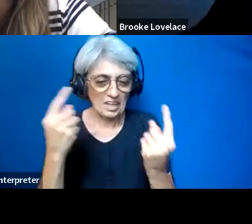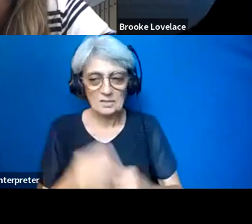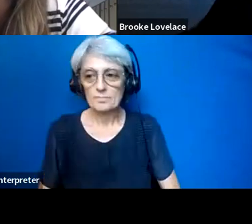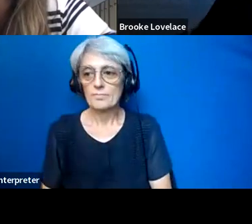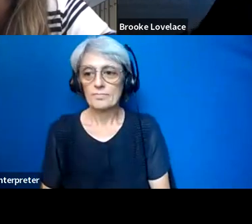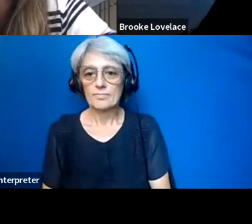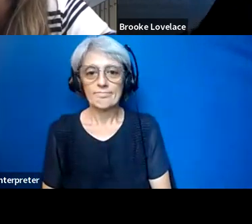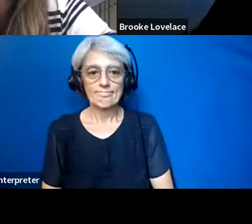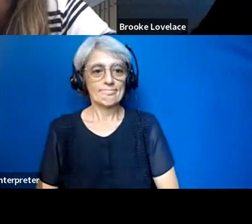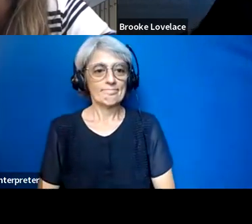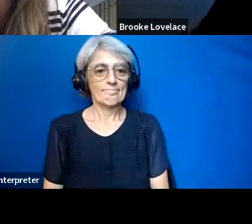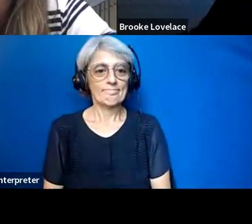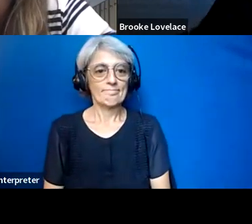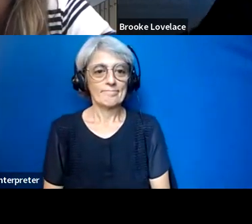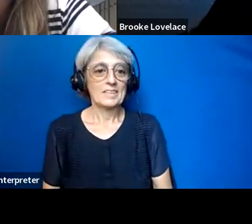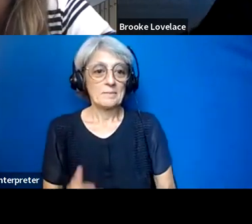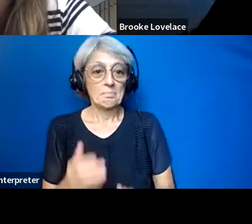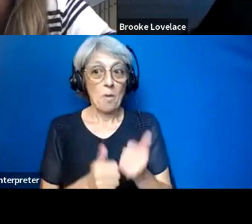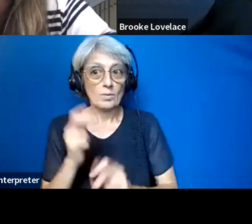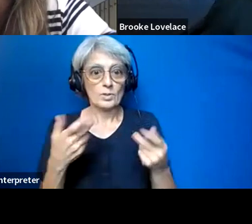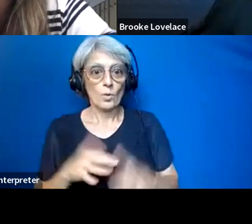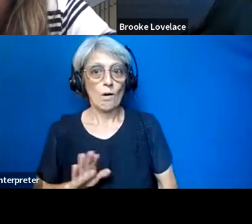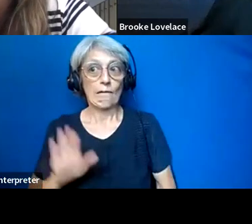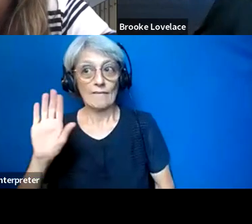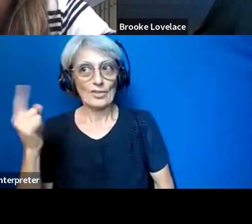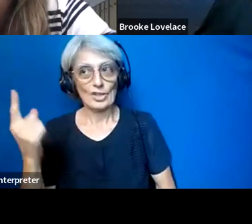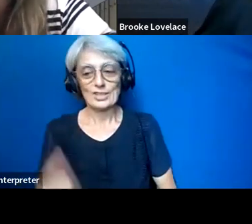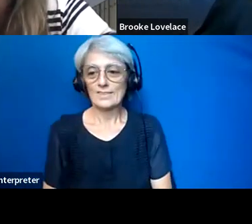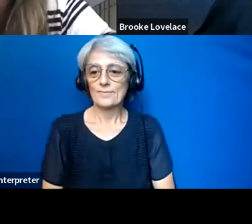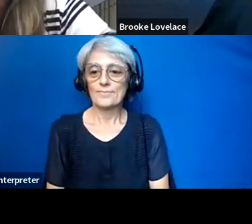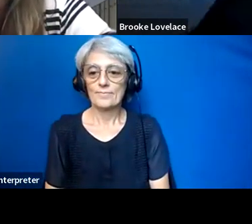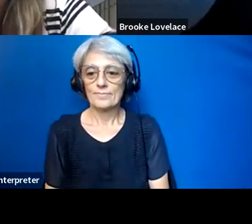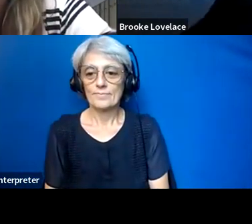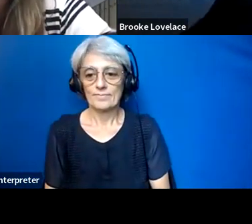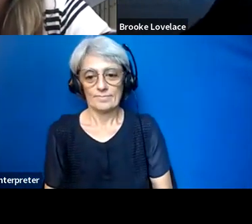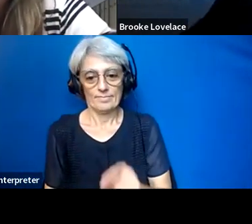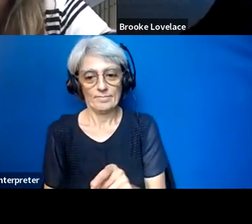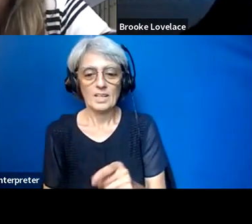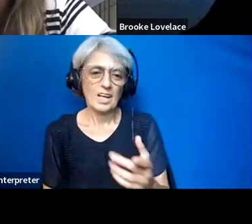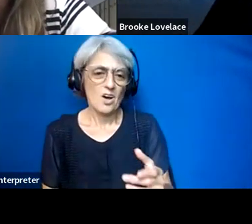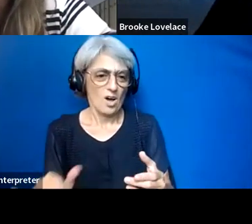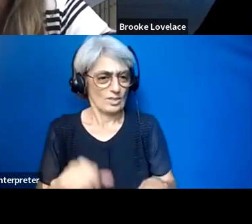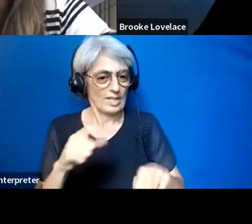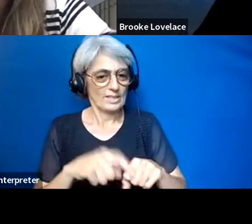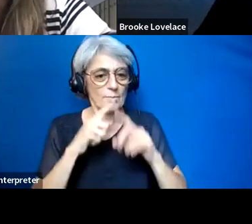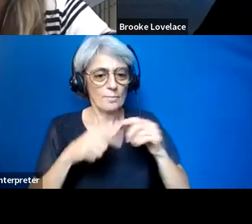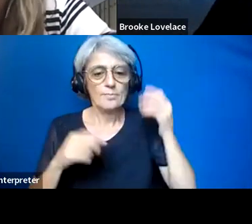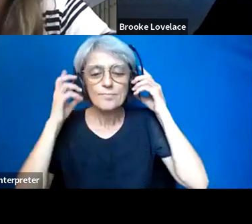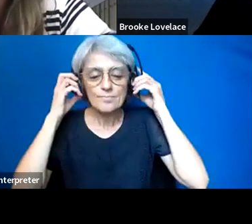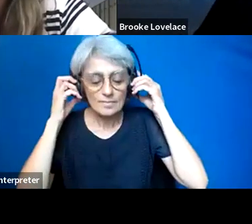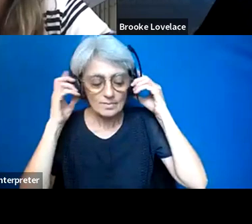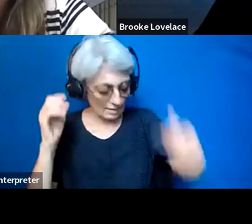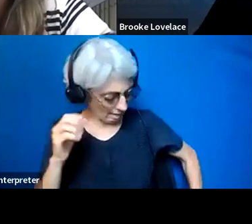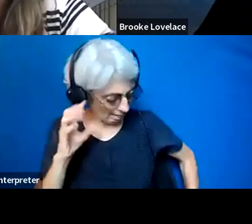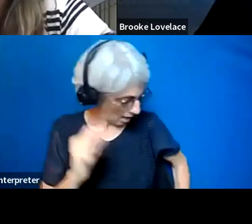Nobody likes to be the first one, I know. Looks like Tammy unmuted. Yeah. Well, this is Tammy, and I just